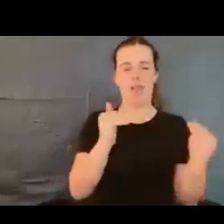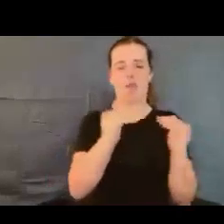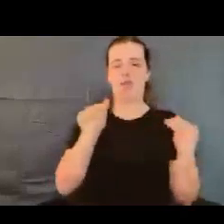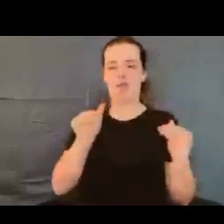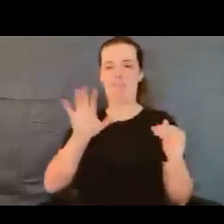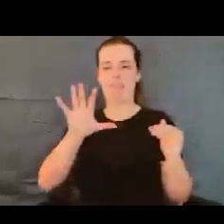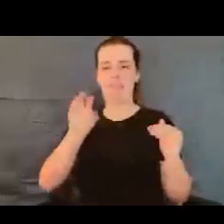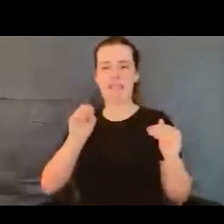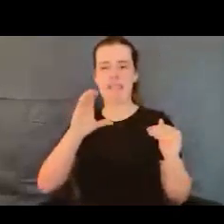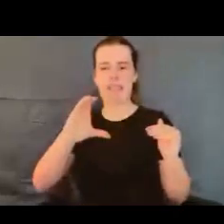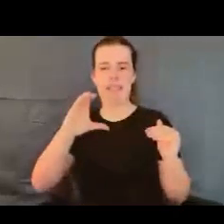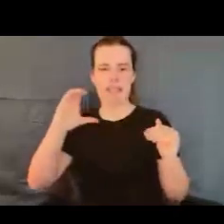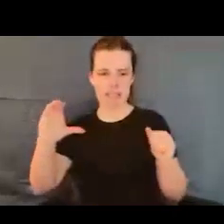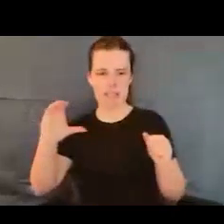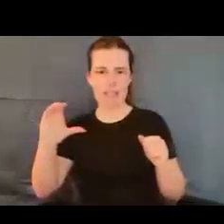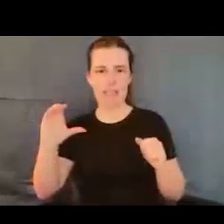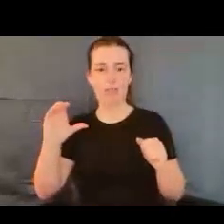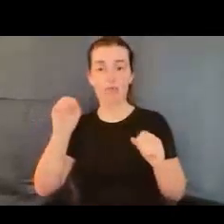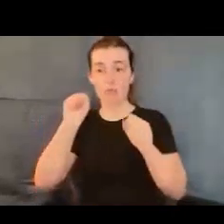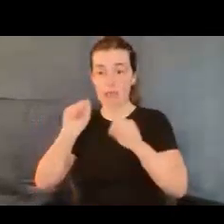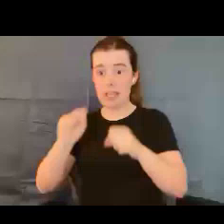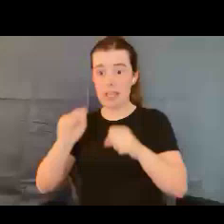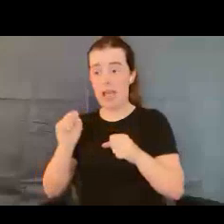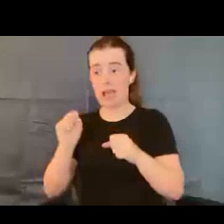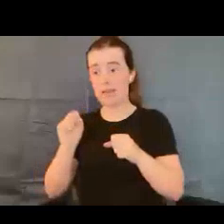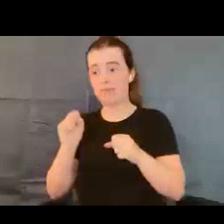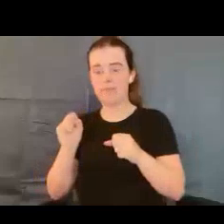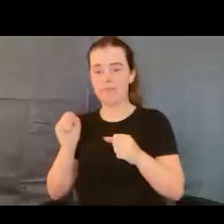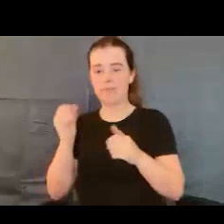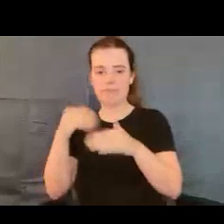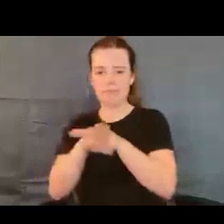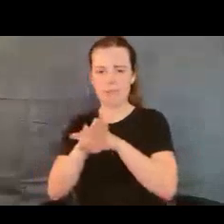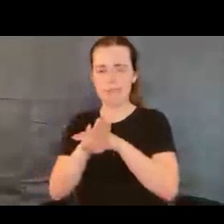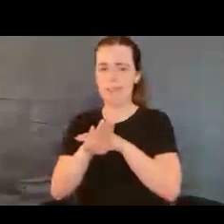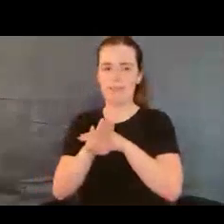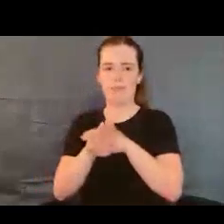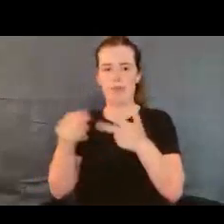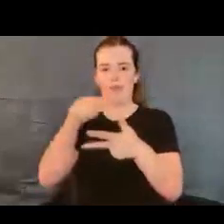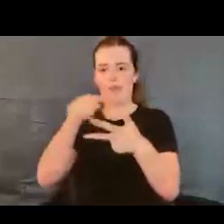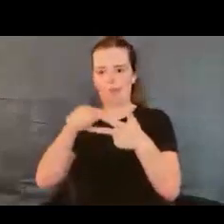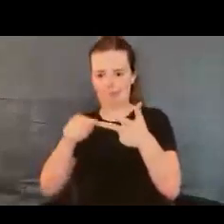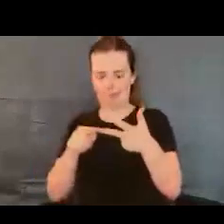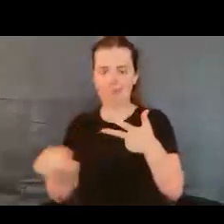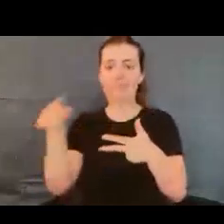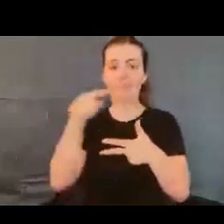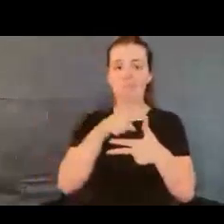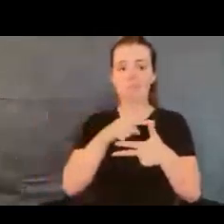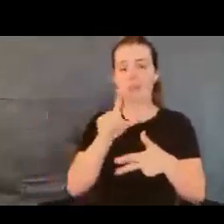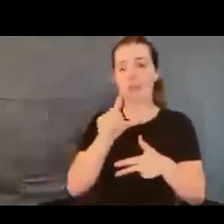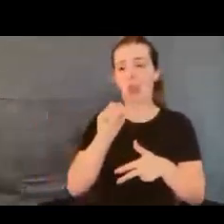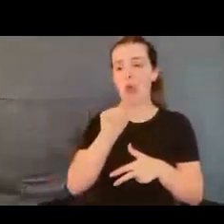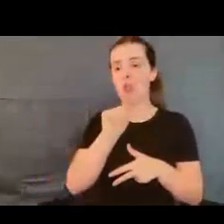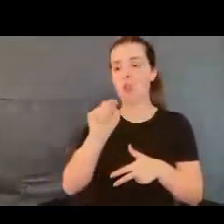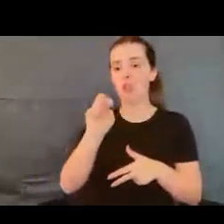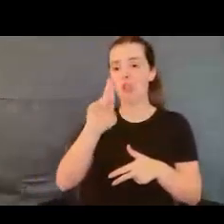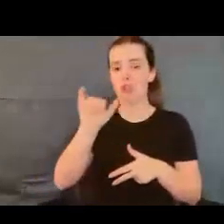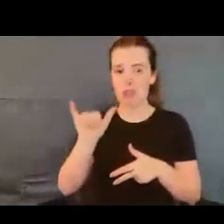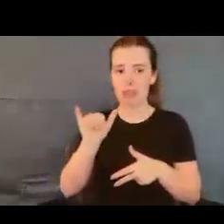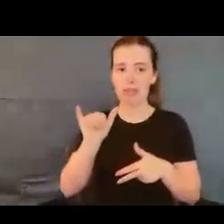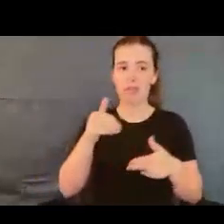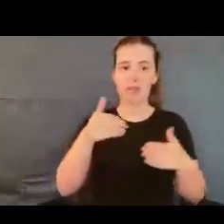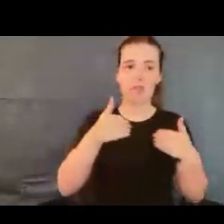And you can enter that race in three different ways. One is a lottery entry So you can get running stones by running